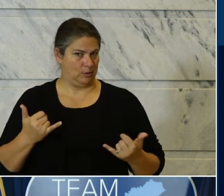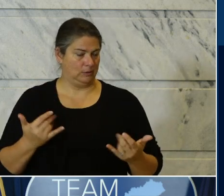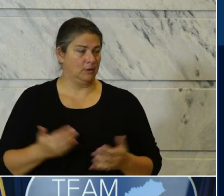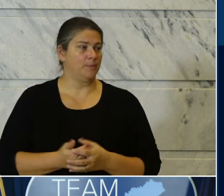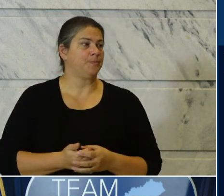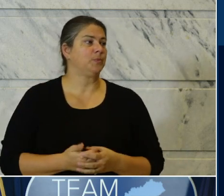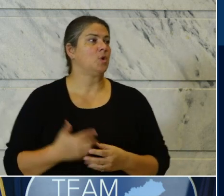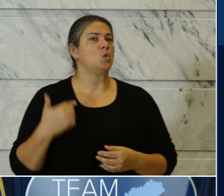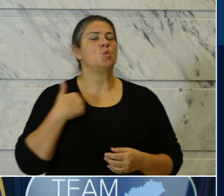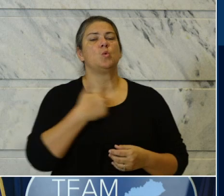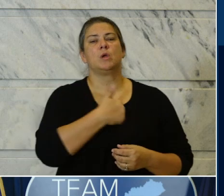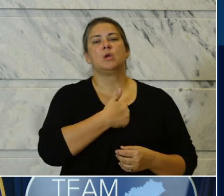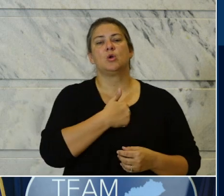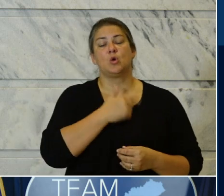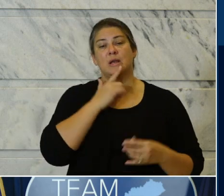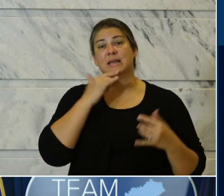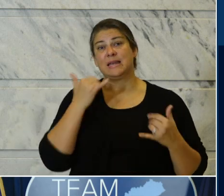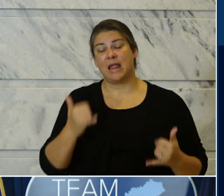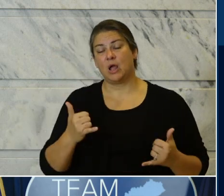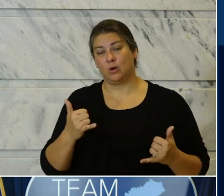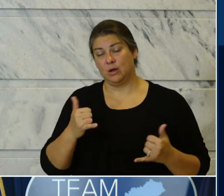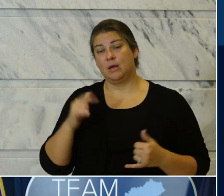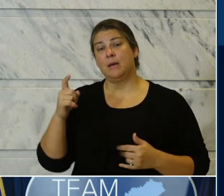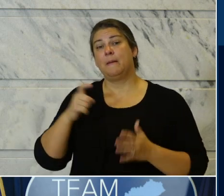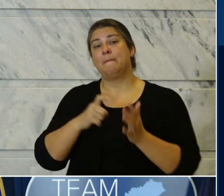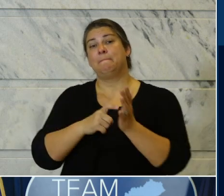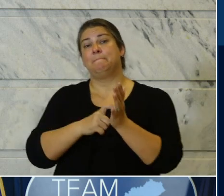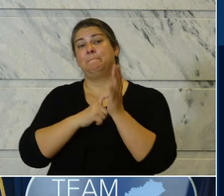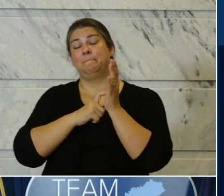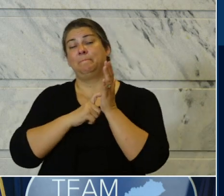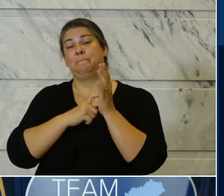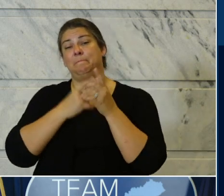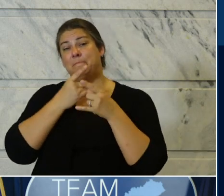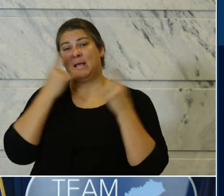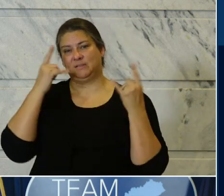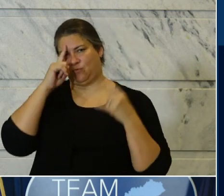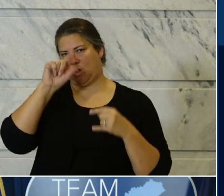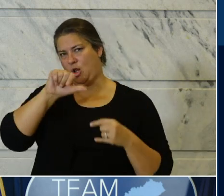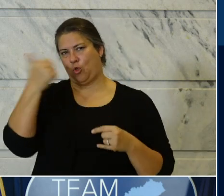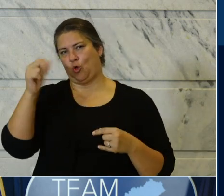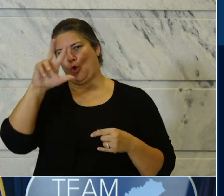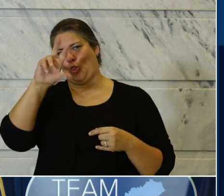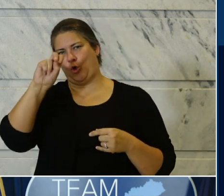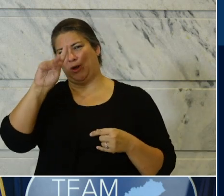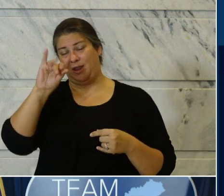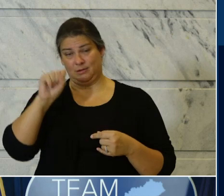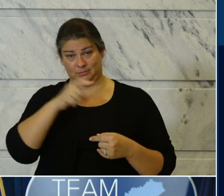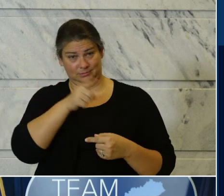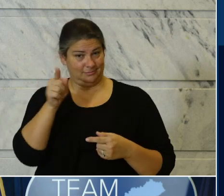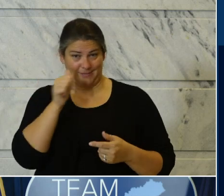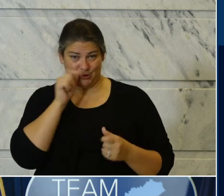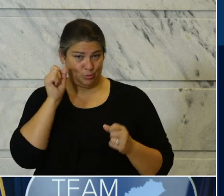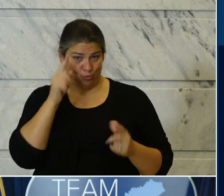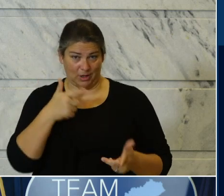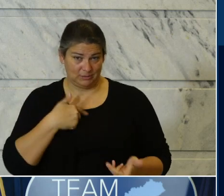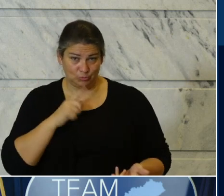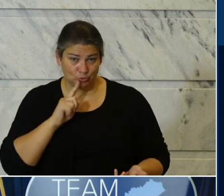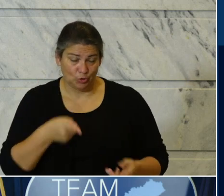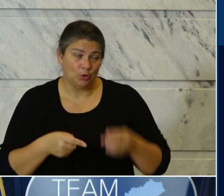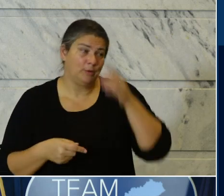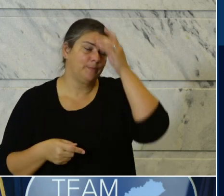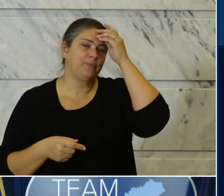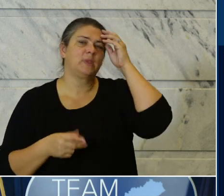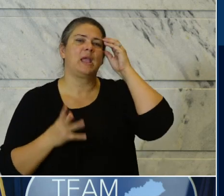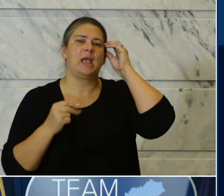We are re-upping that mask mandate for another 30 days. I don't think that's a surprise to anyone. And it